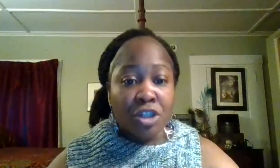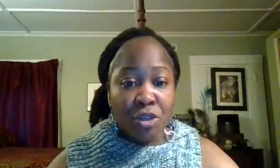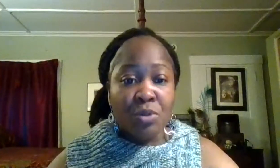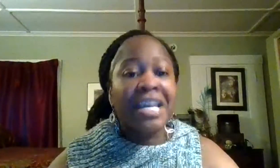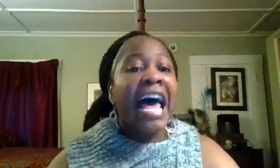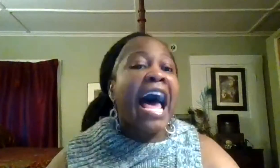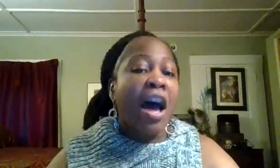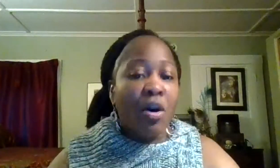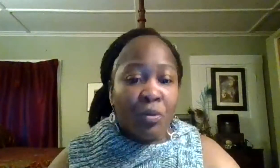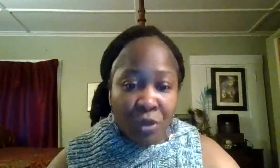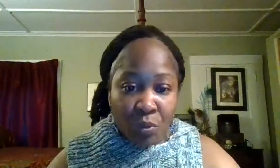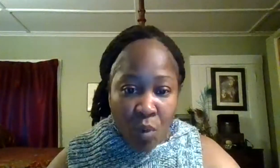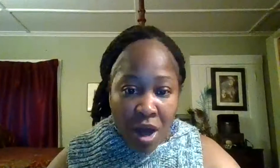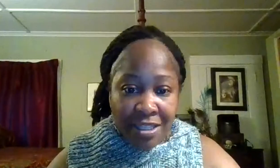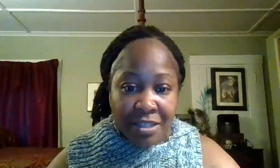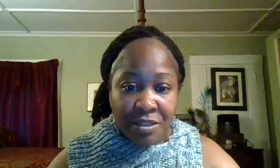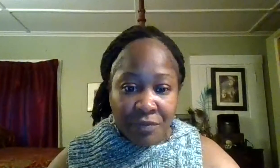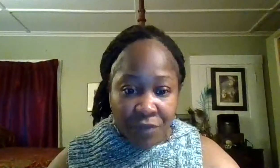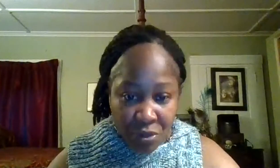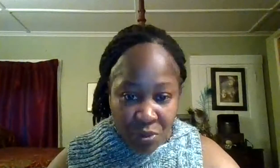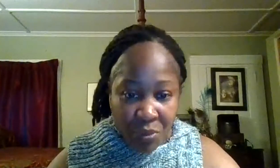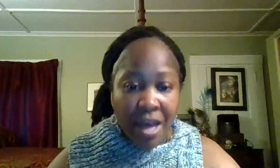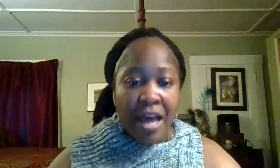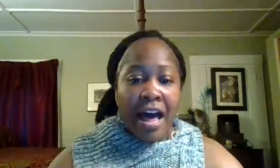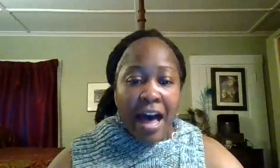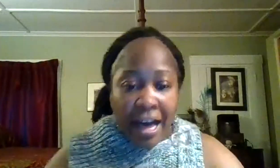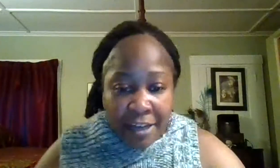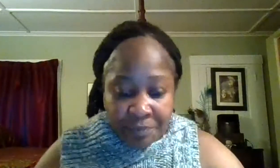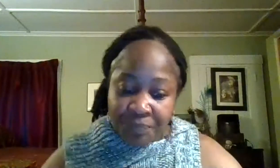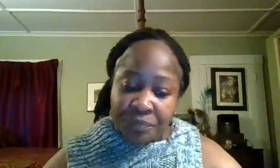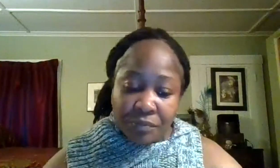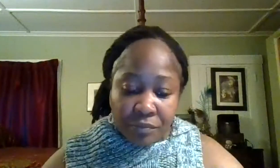can choose how you want to view.